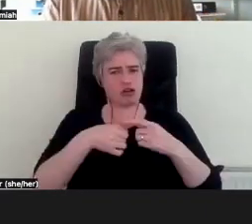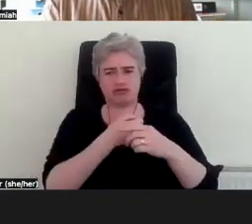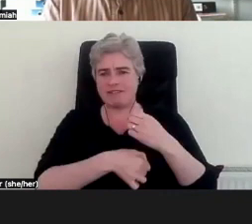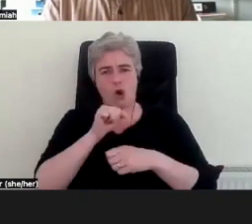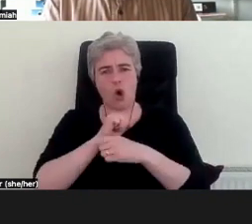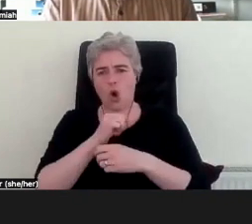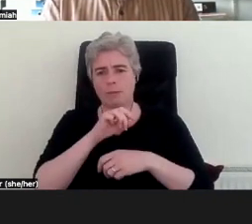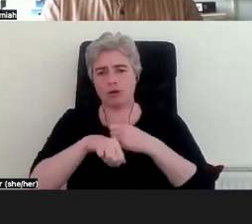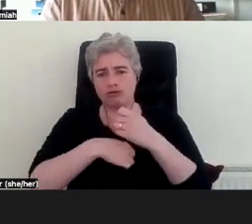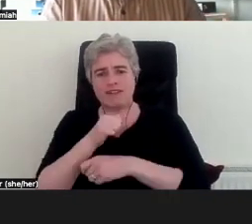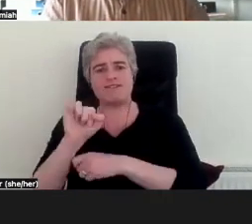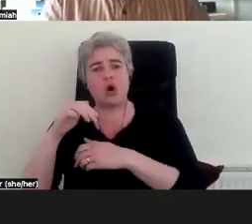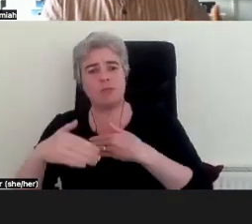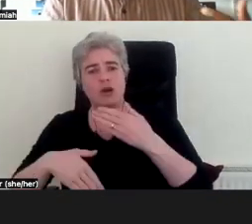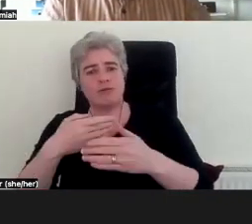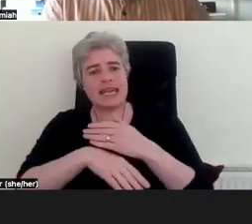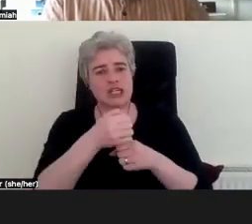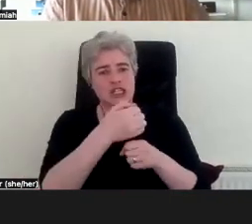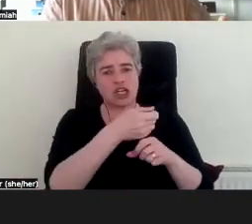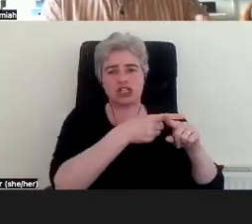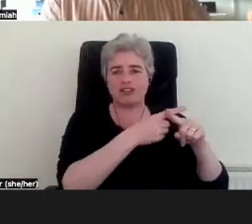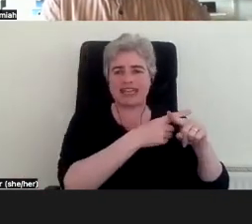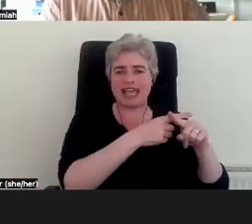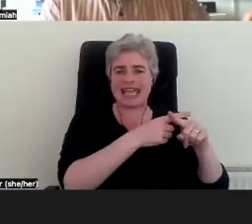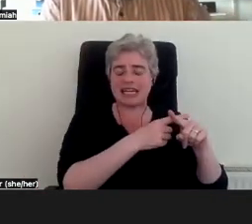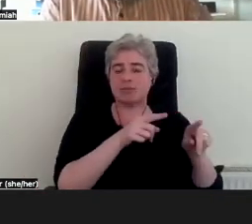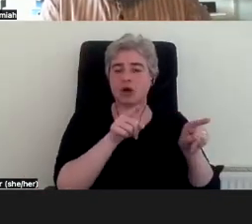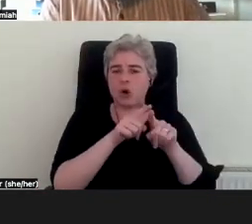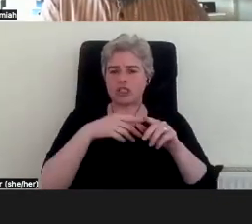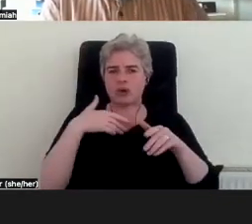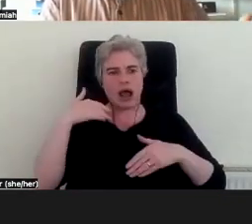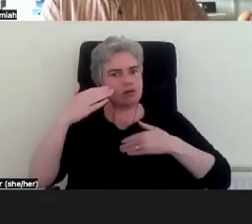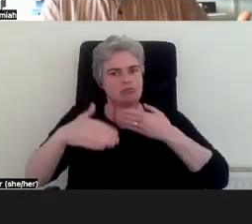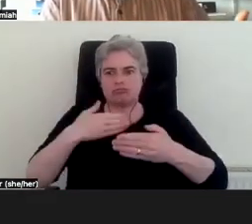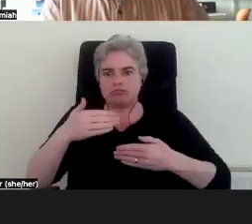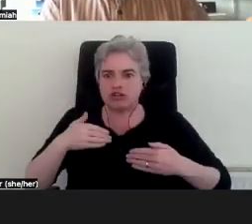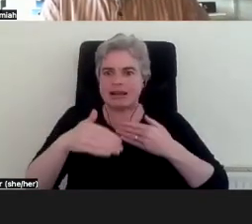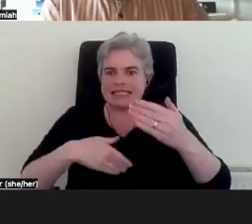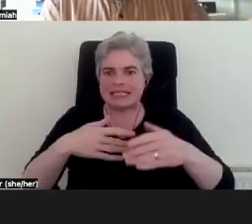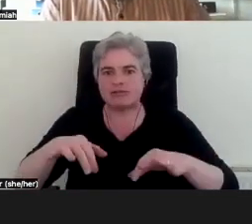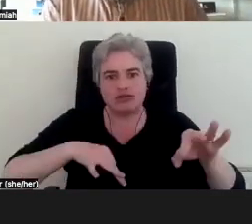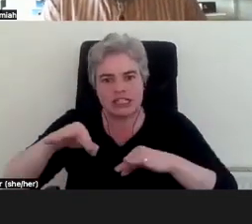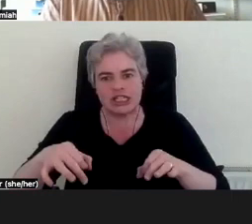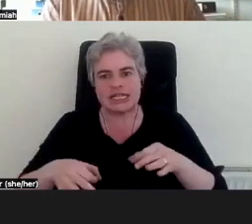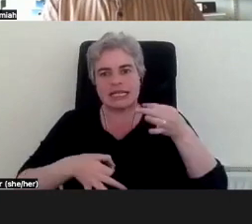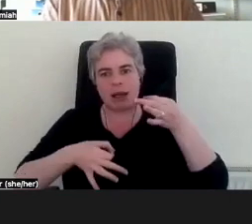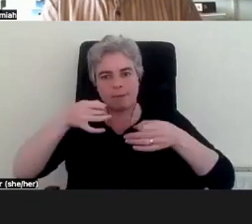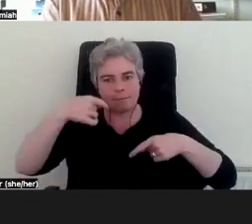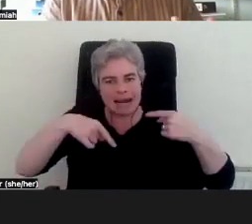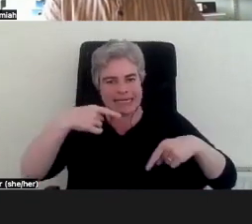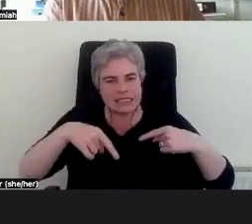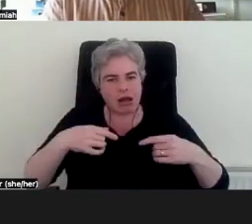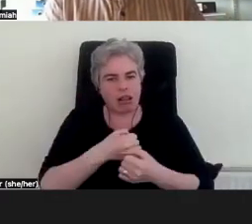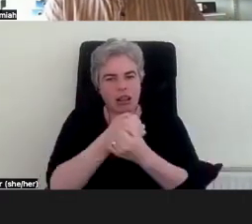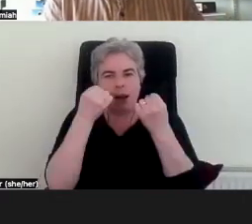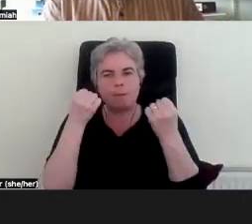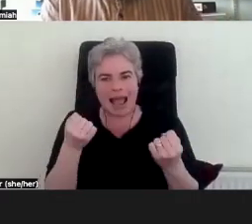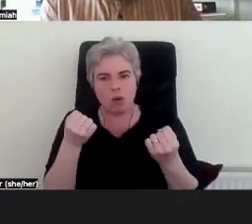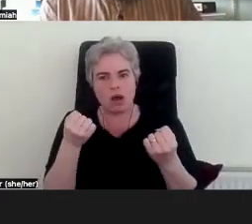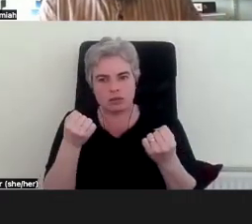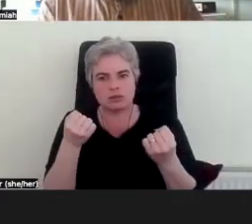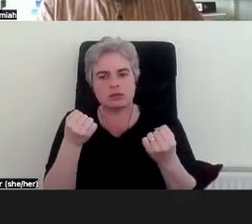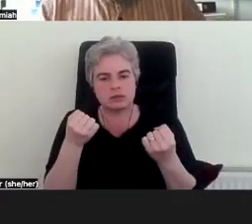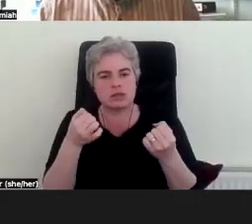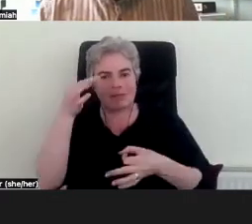the Church of England, but also how progressive strategies and political powers were beginning to manifest